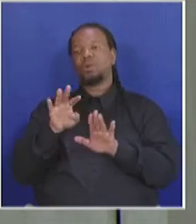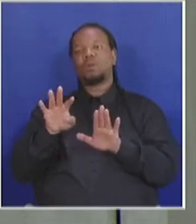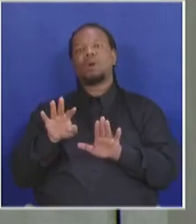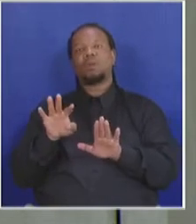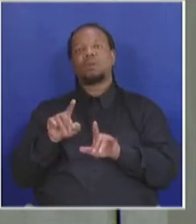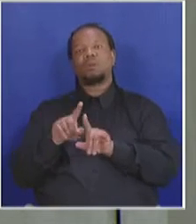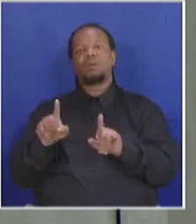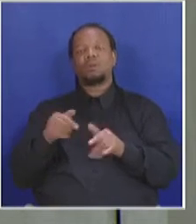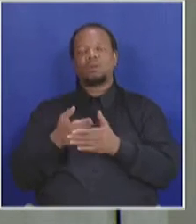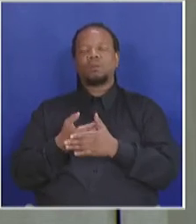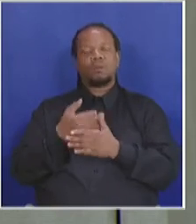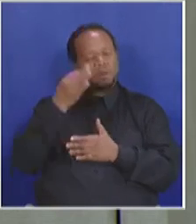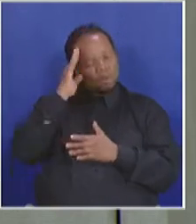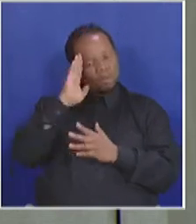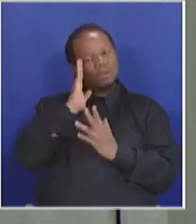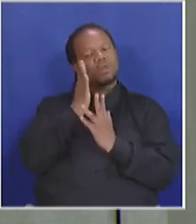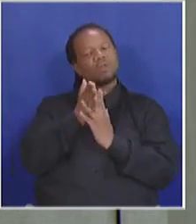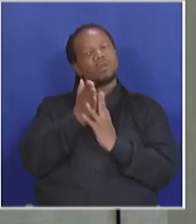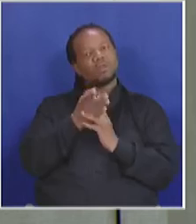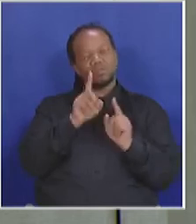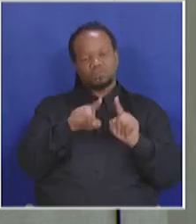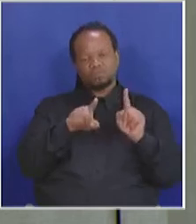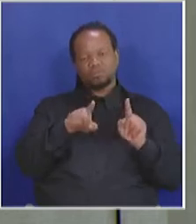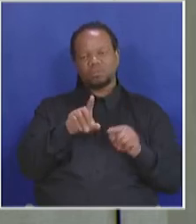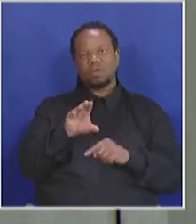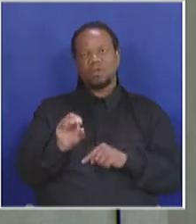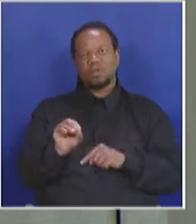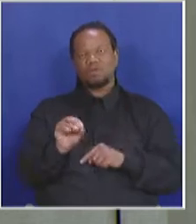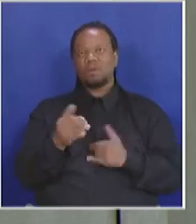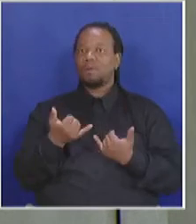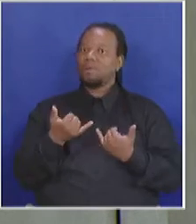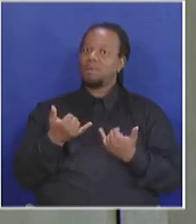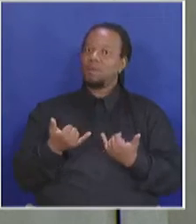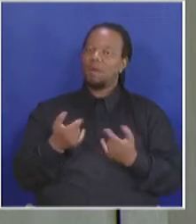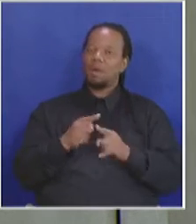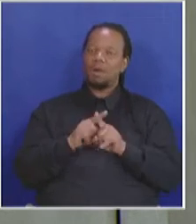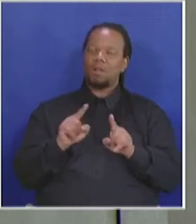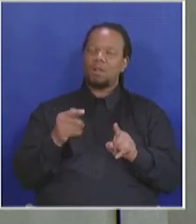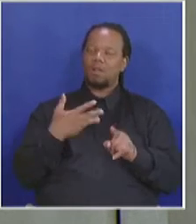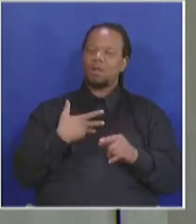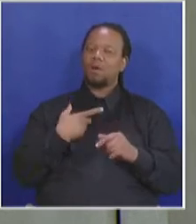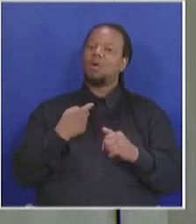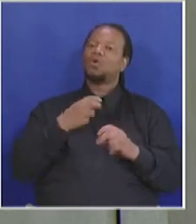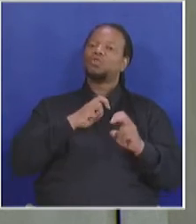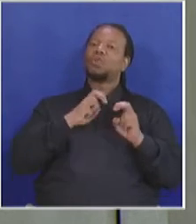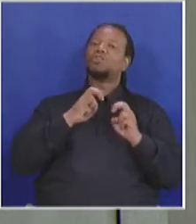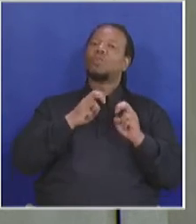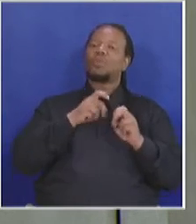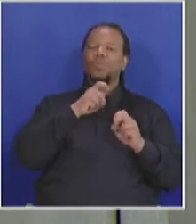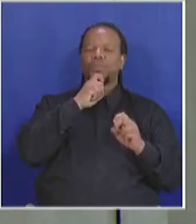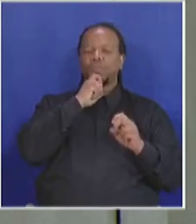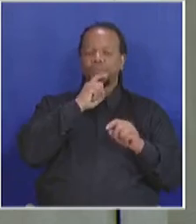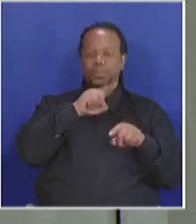interventions. Firstly, we are developing an integrated national transport master plan that will enhance economic